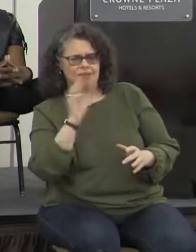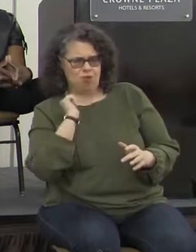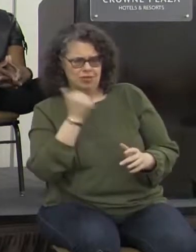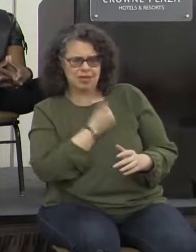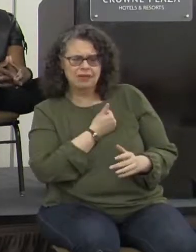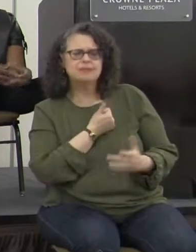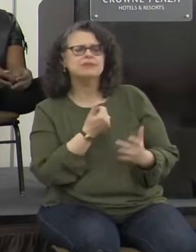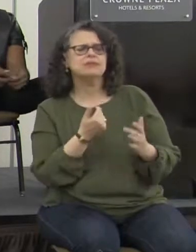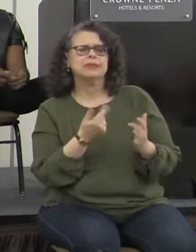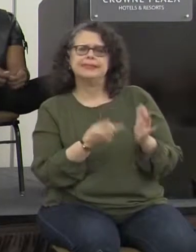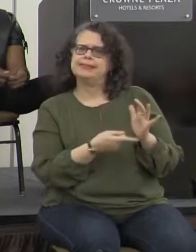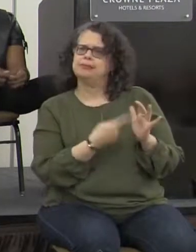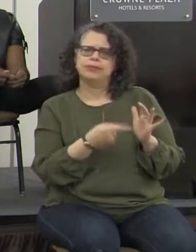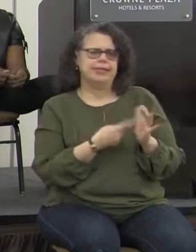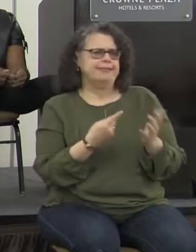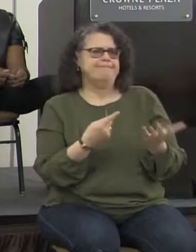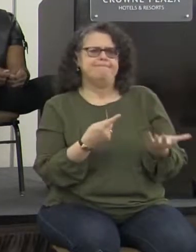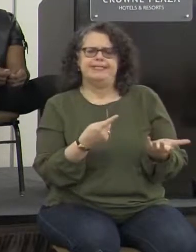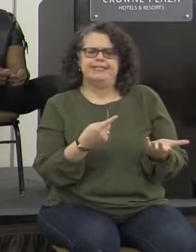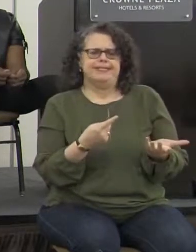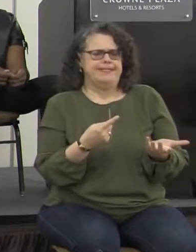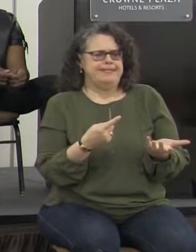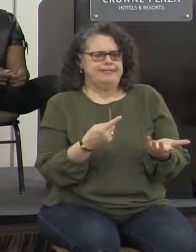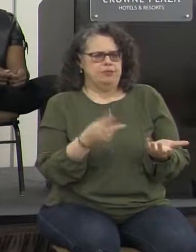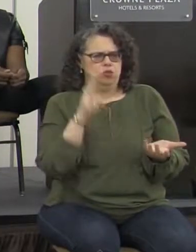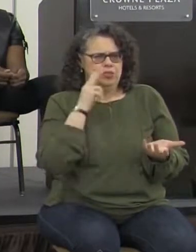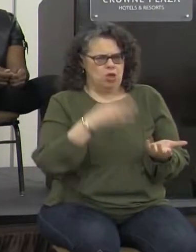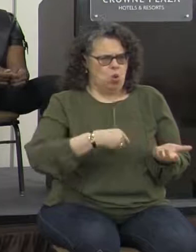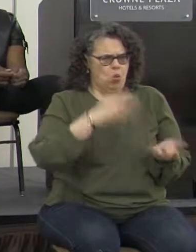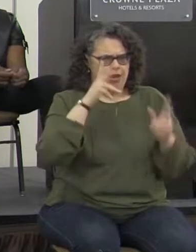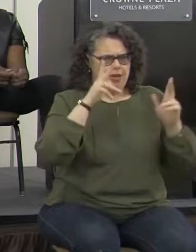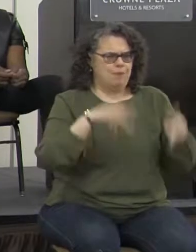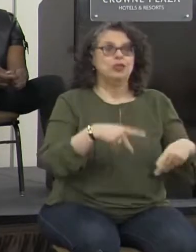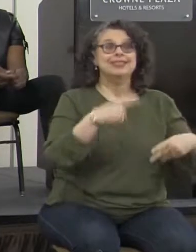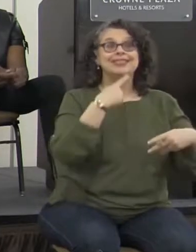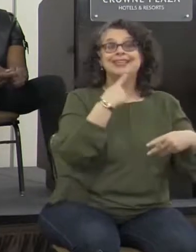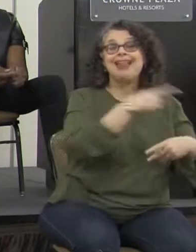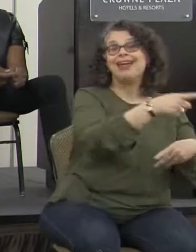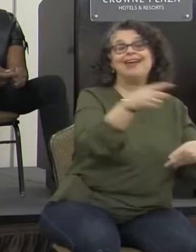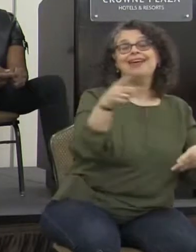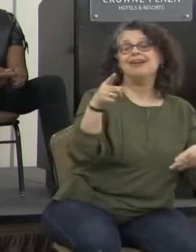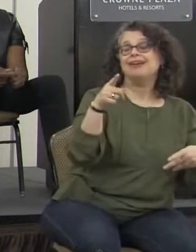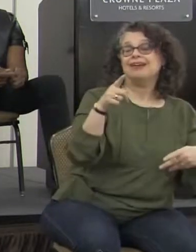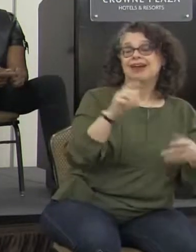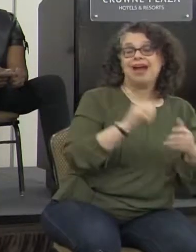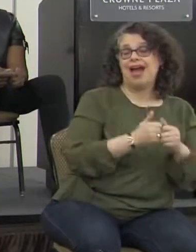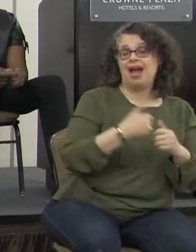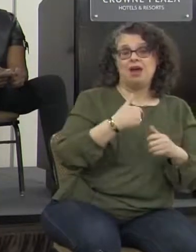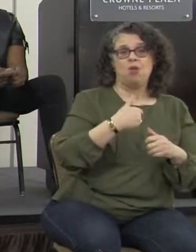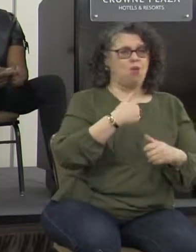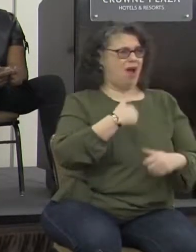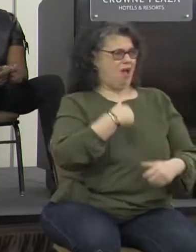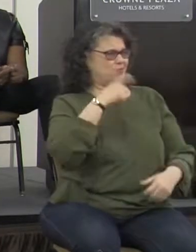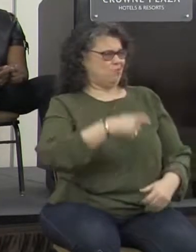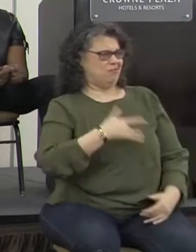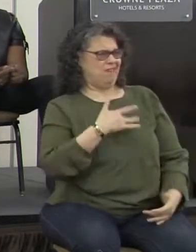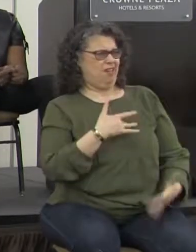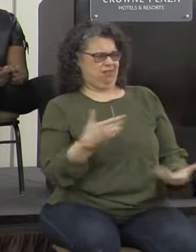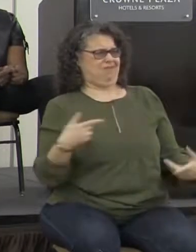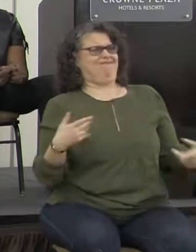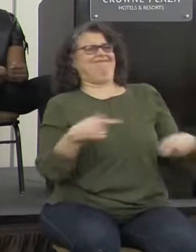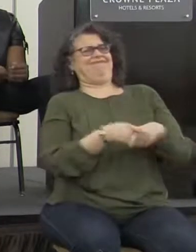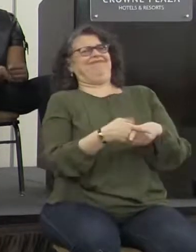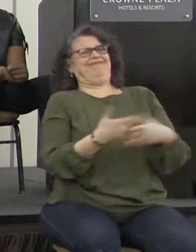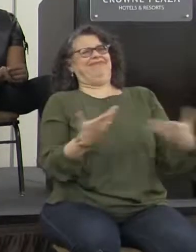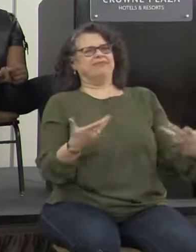demeaning sometimes of seeing a white person telling everybody else how I'm supposed to feel.